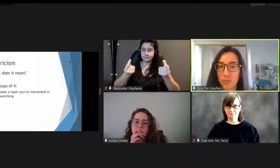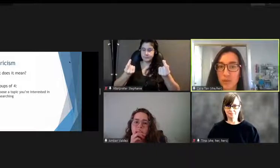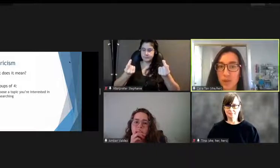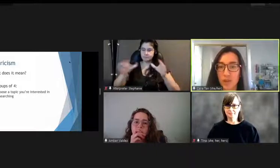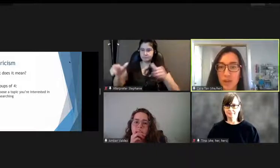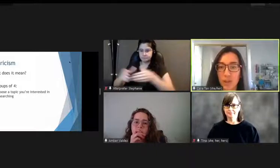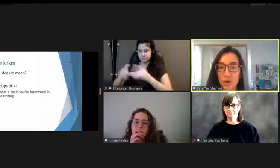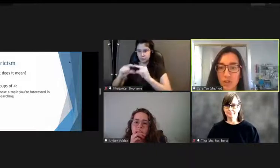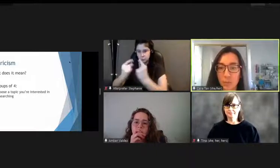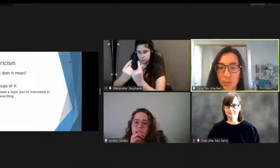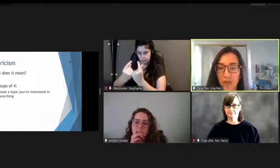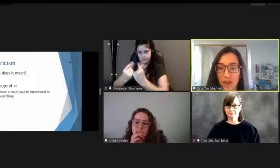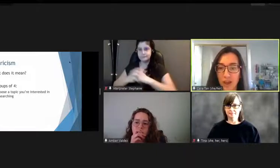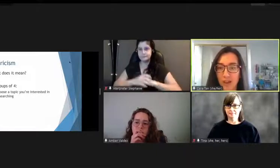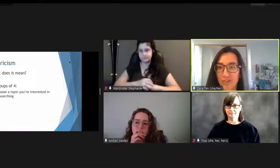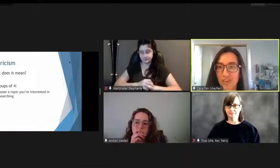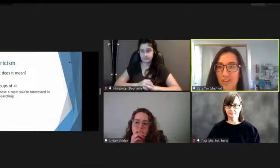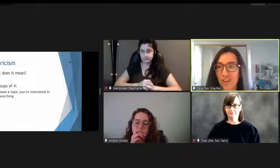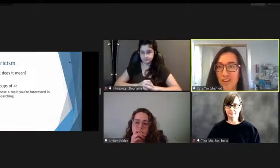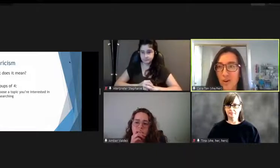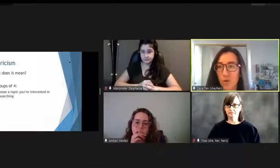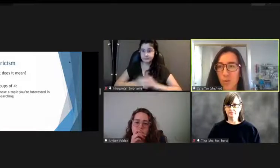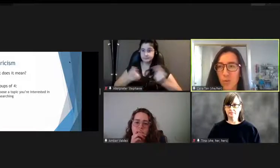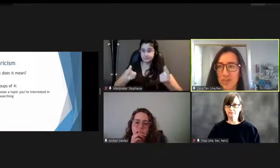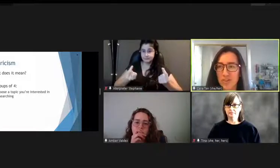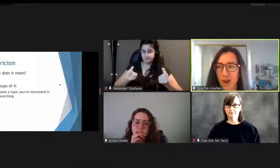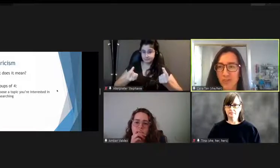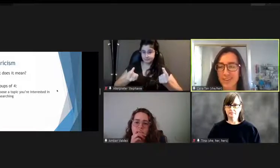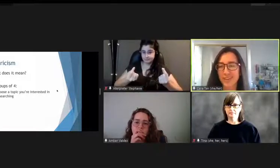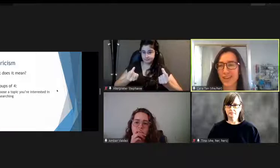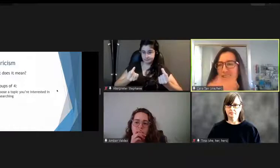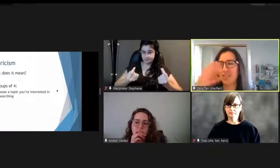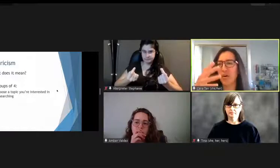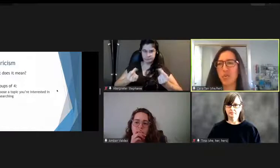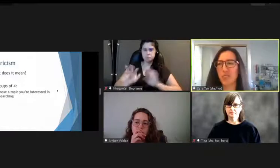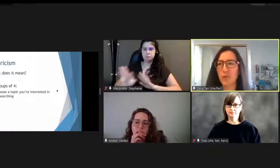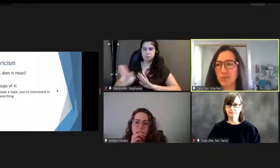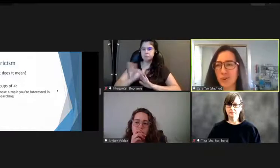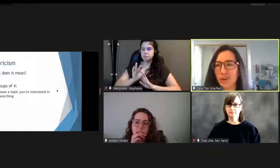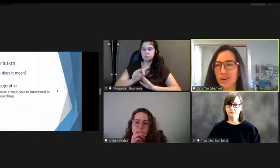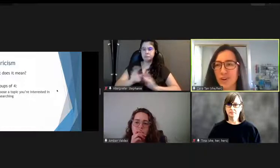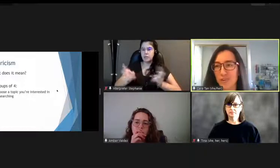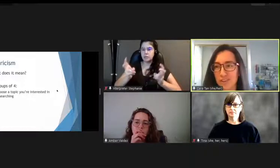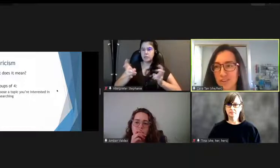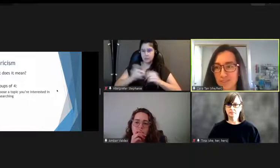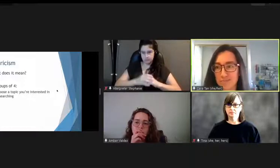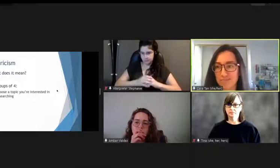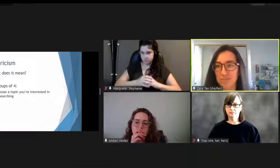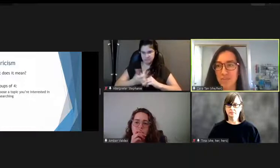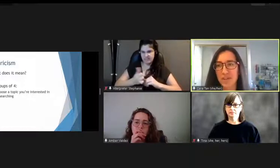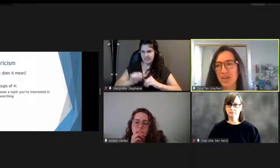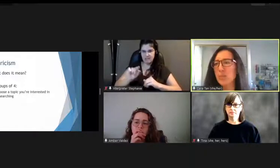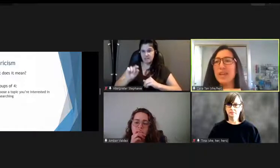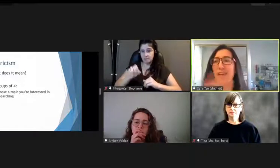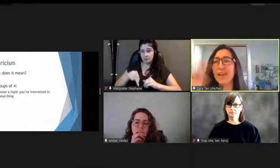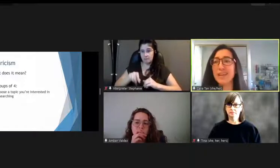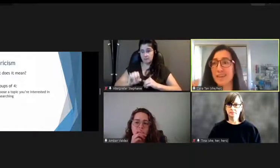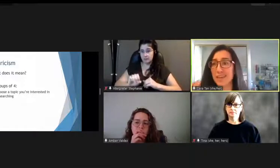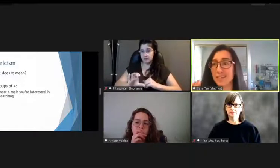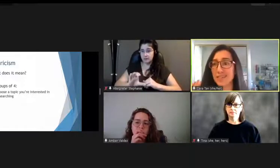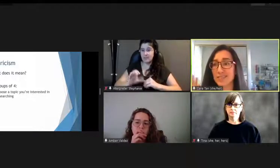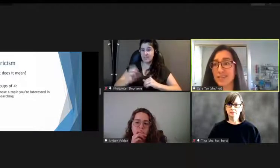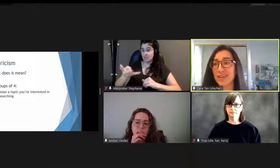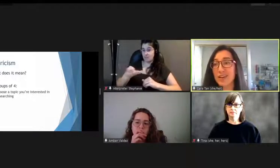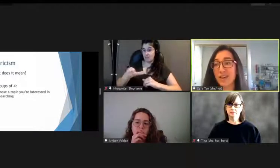groups, and I want you to pick out one topic that all four of you are interested in, right? It could be